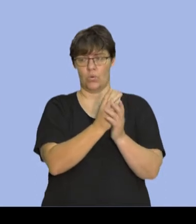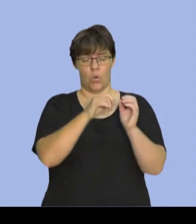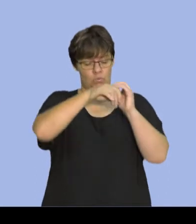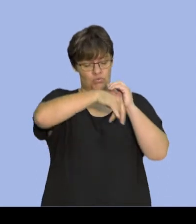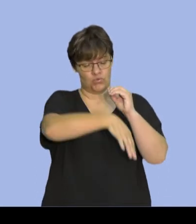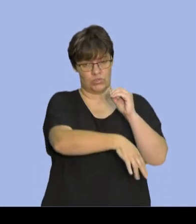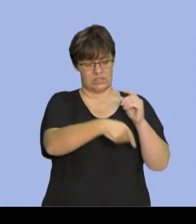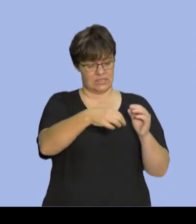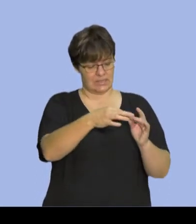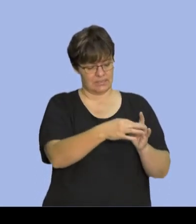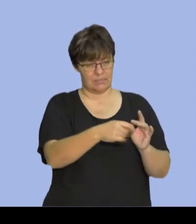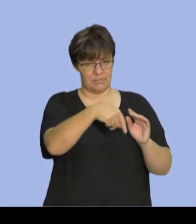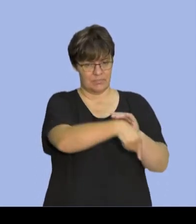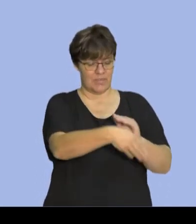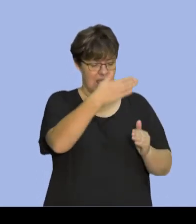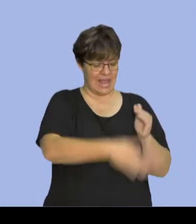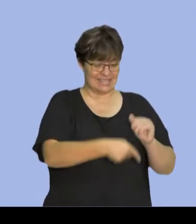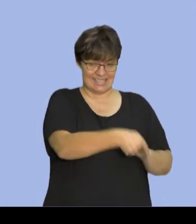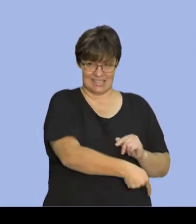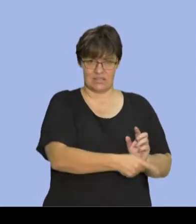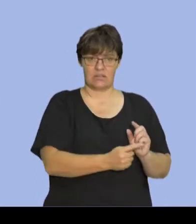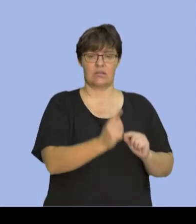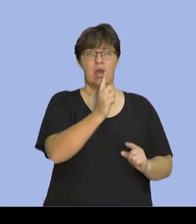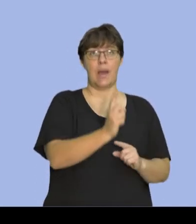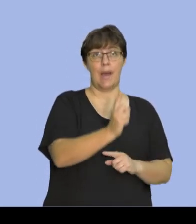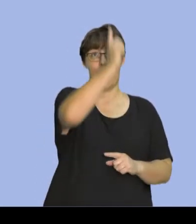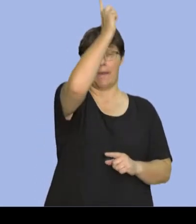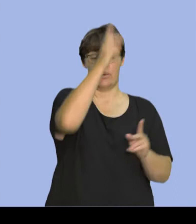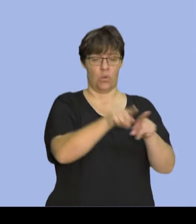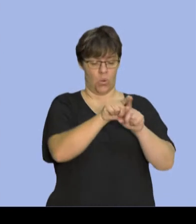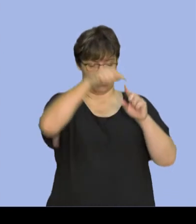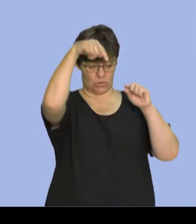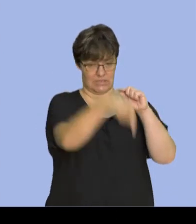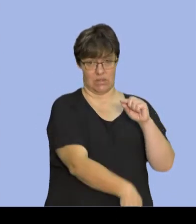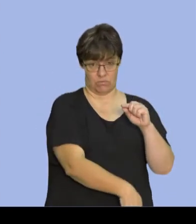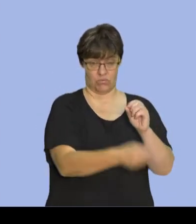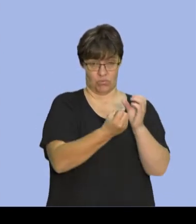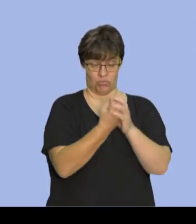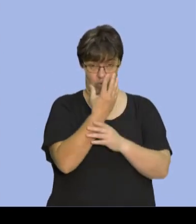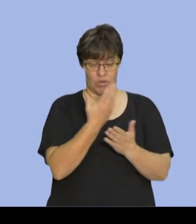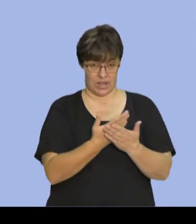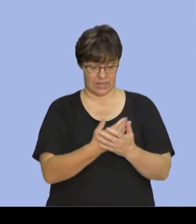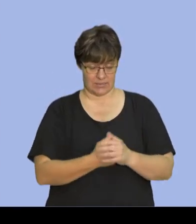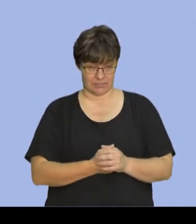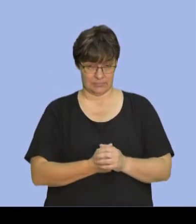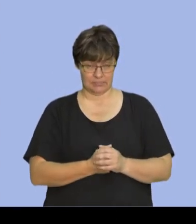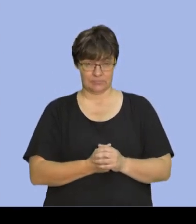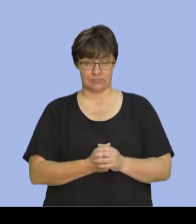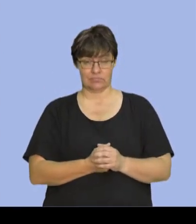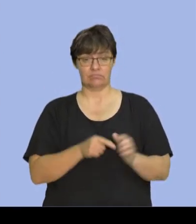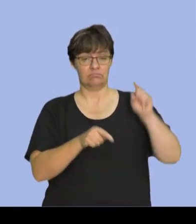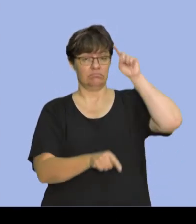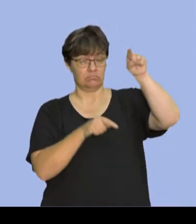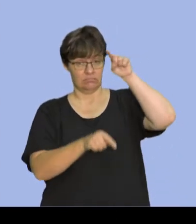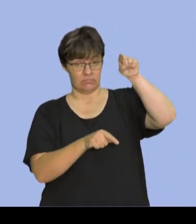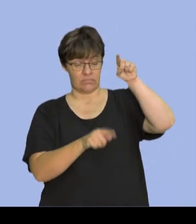the root tip. So we find that a plant can grow vertically up as well as vertically into the ground. And at